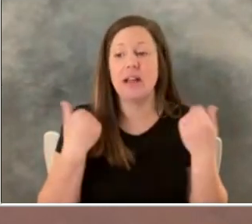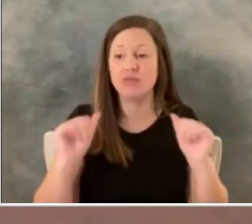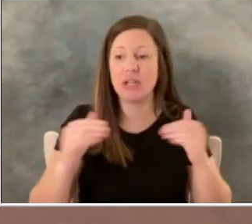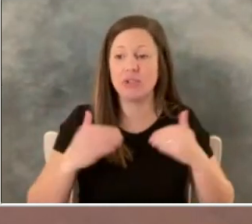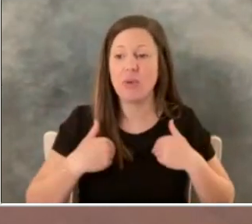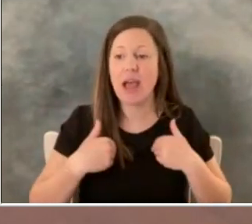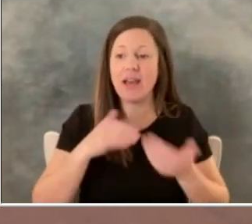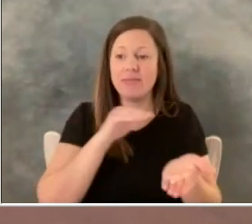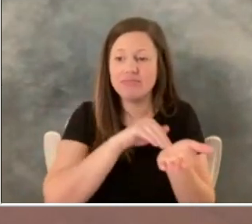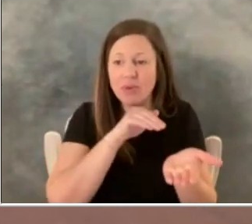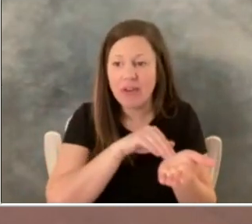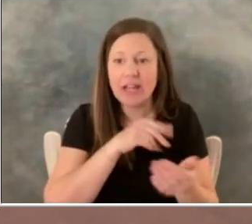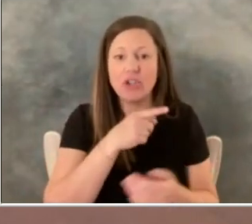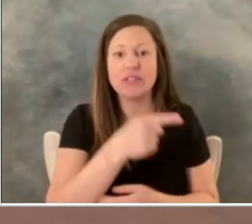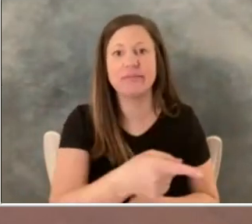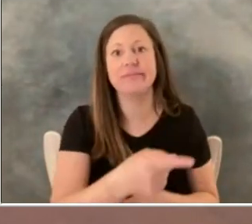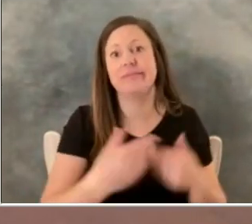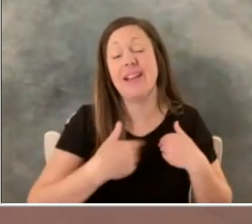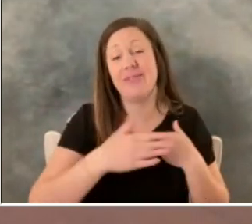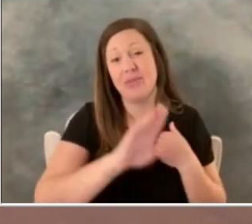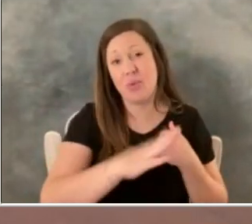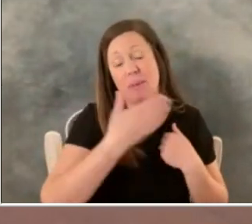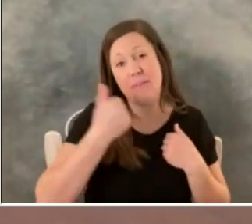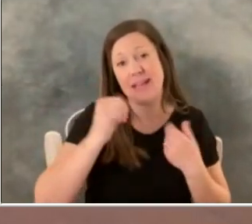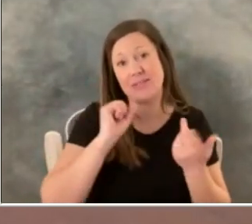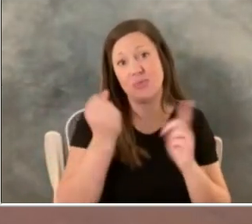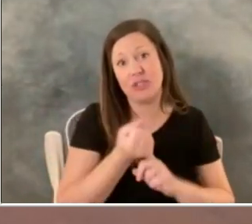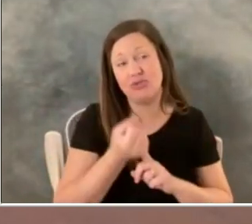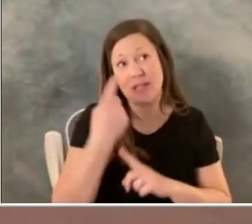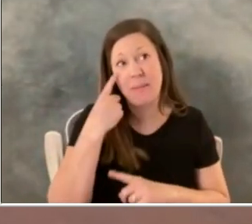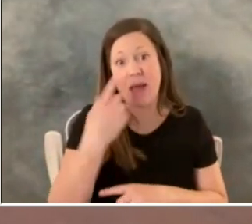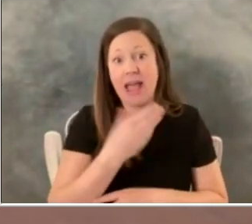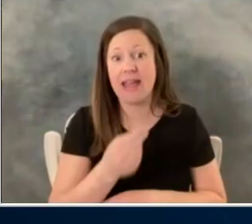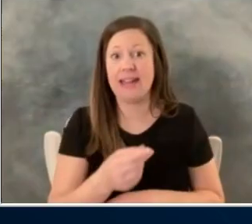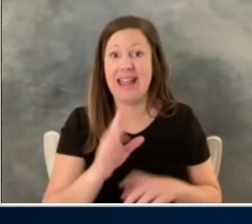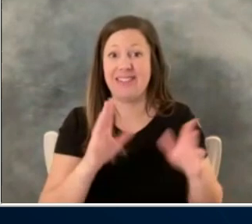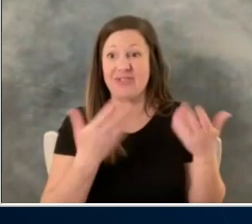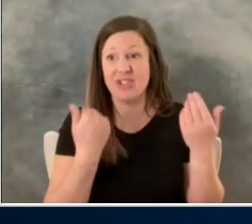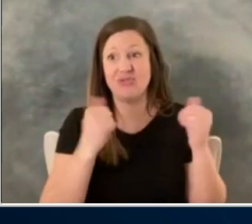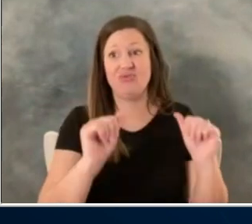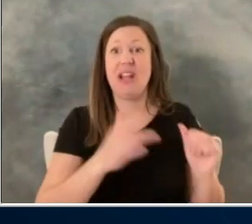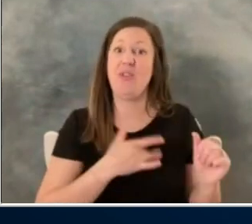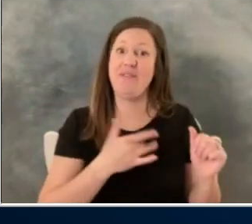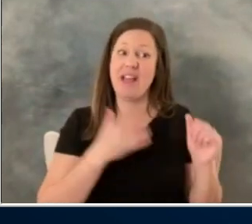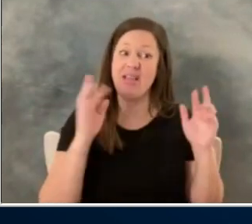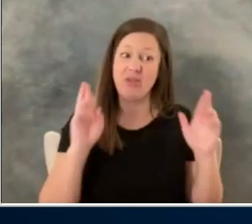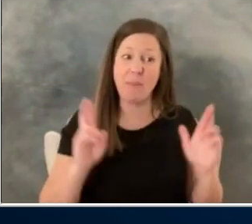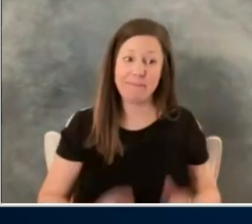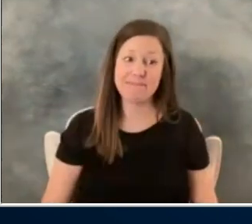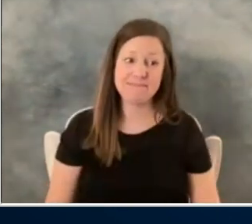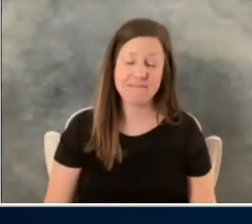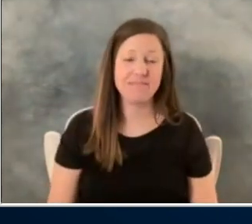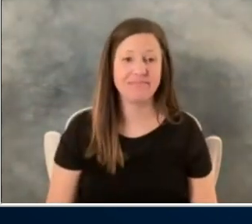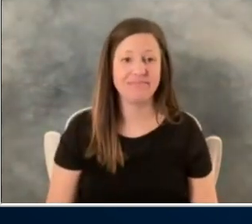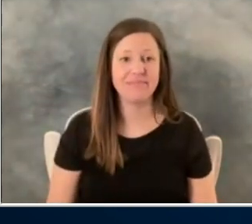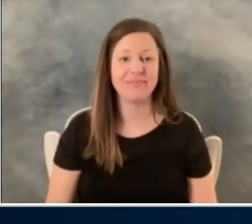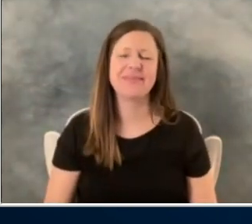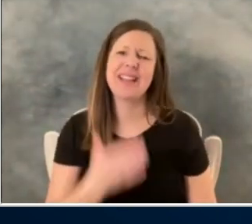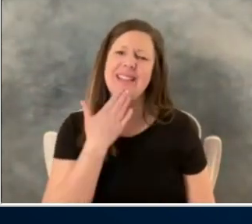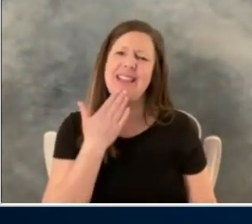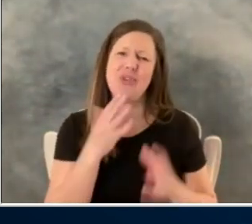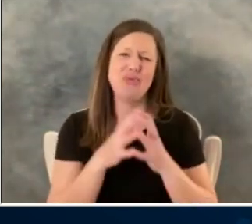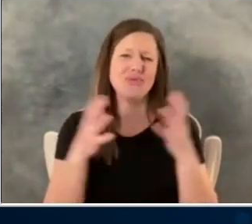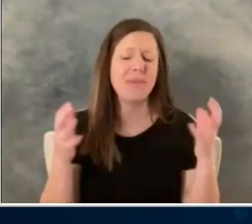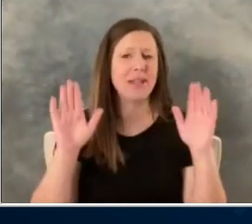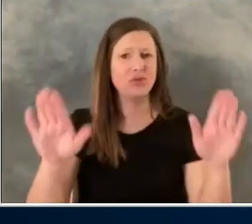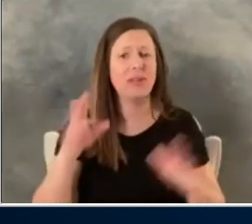who have your best interests in mind, and give hope to what you may hear. Thank you. Great to see you. Thanks for your expertise this morning. Dr.